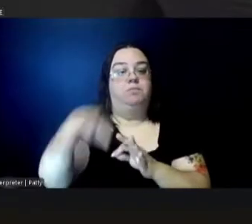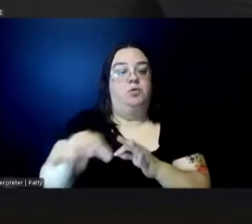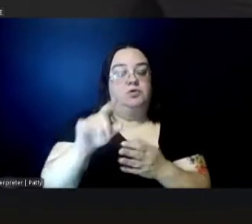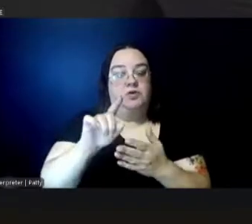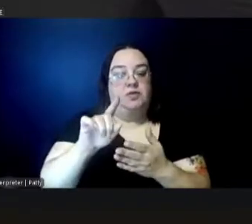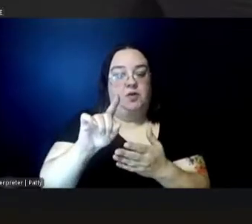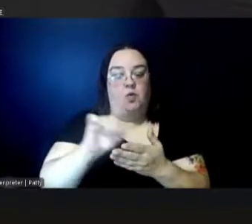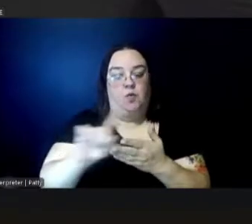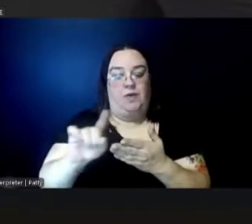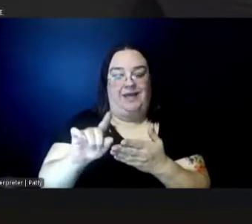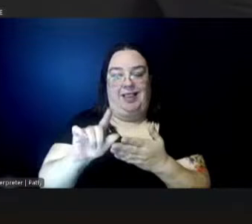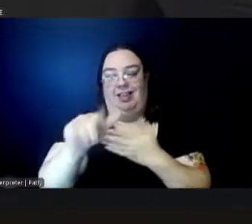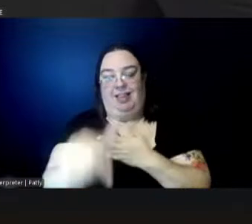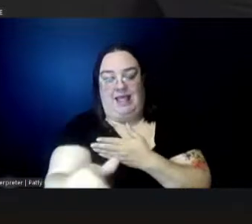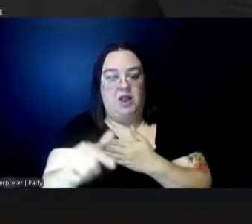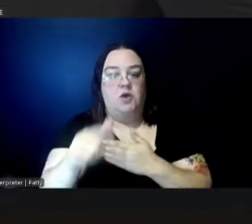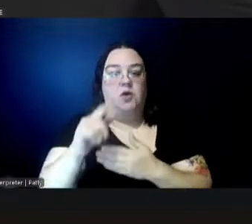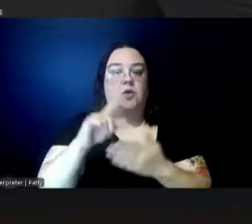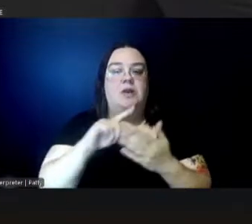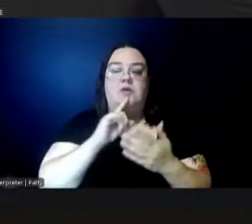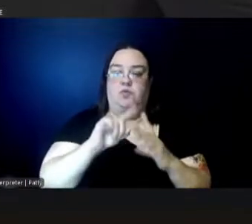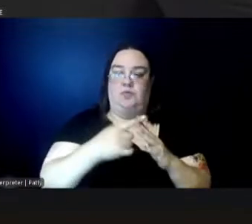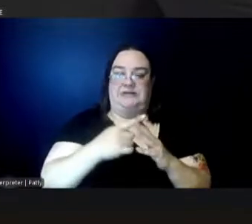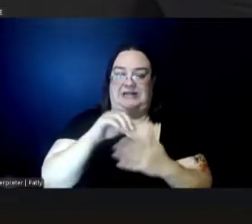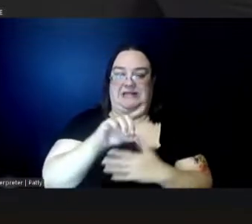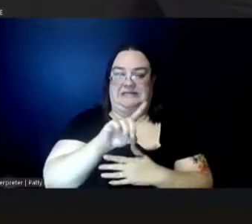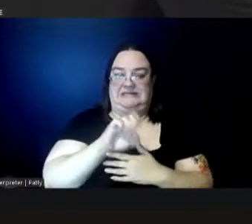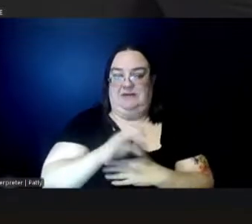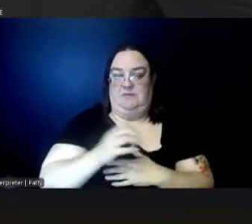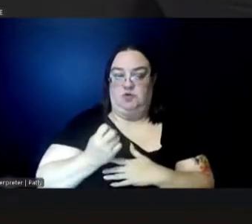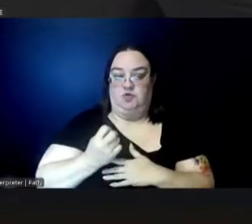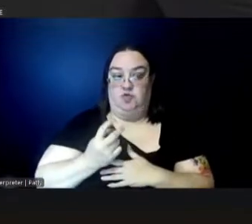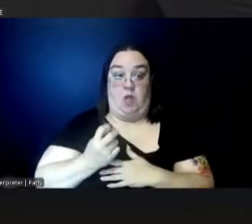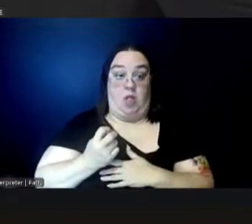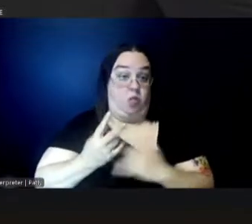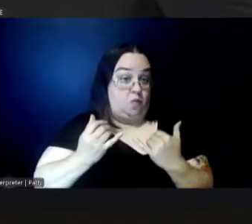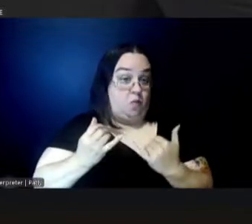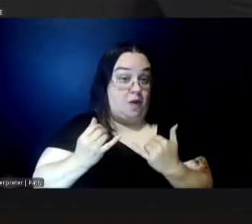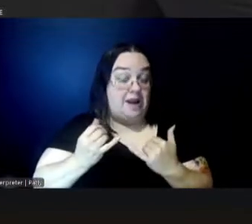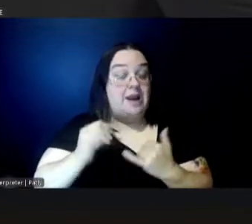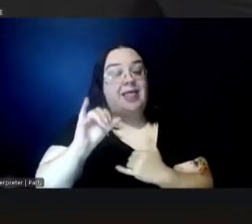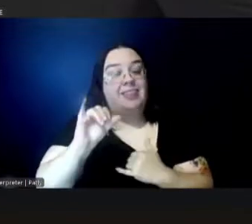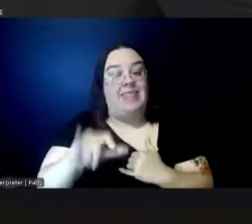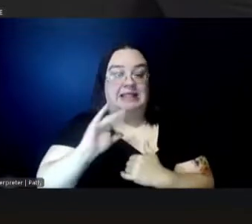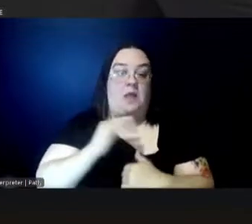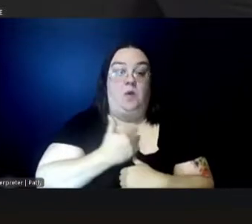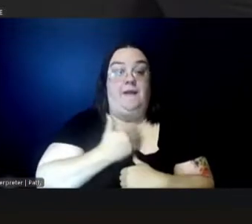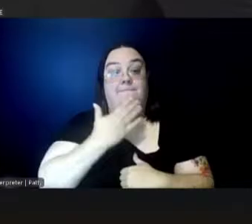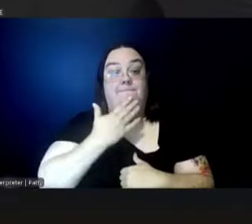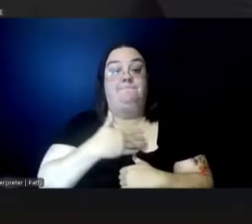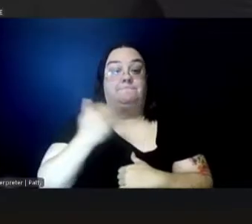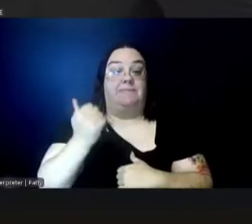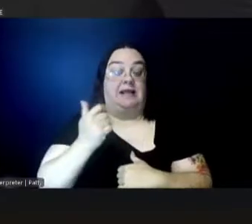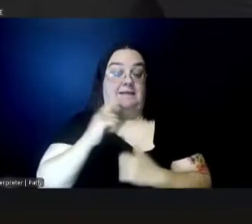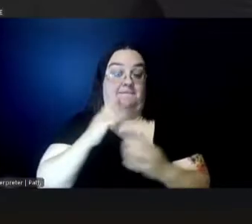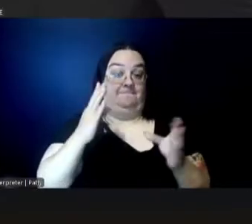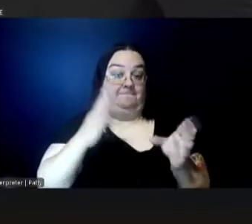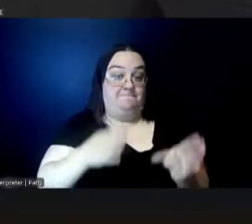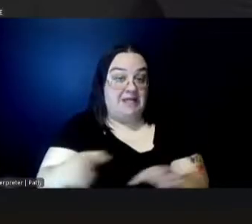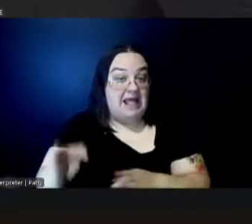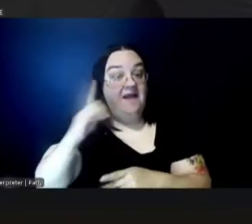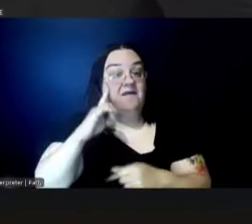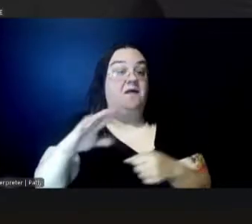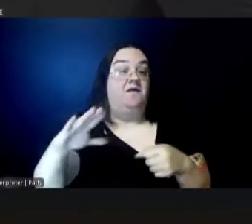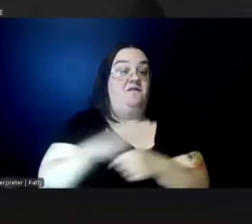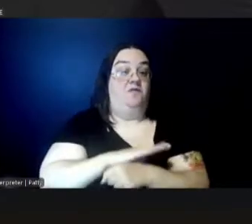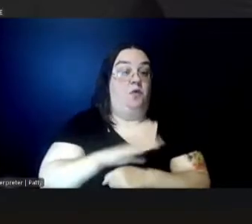before. December 12th right now is our best plan for full